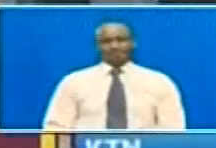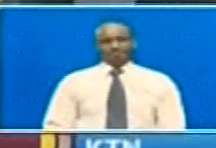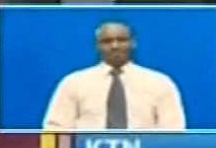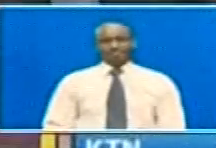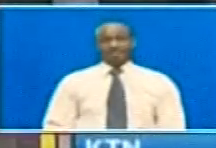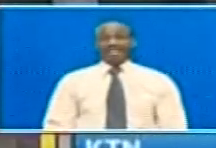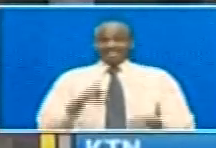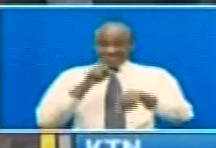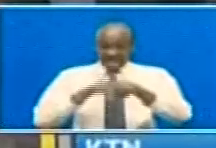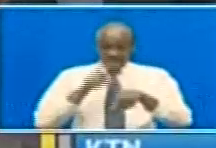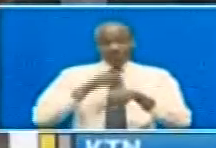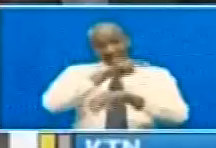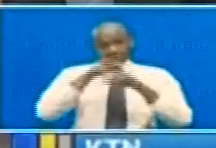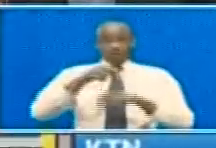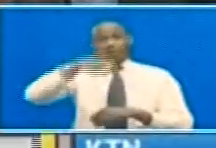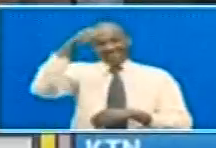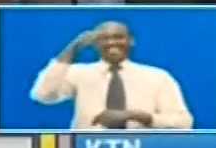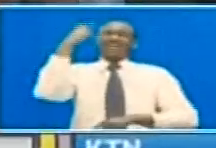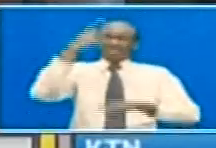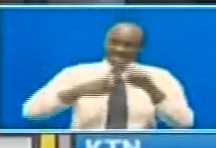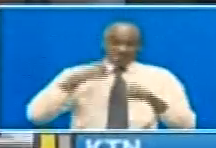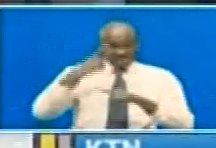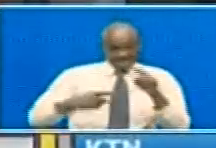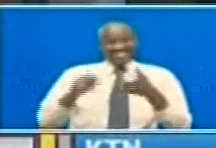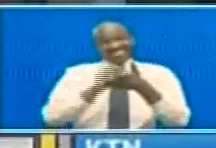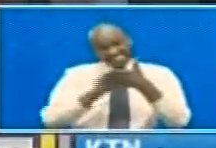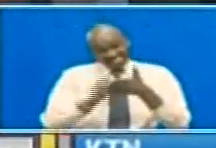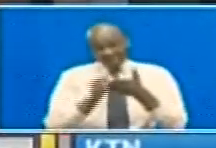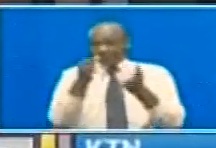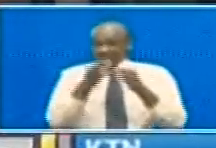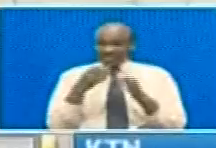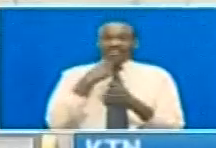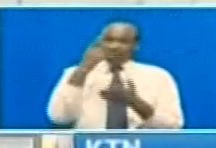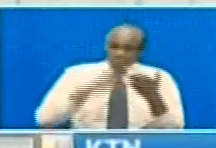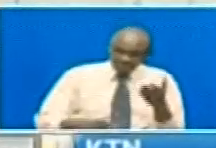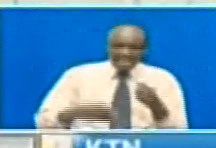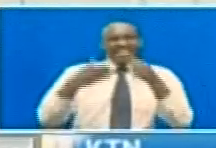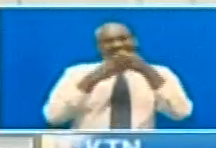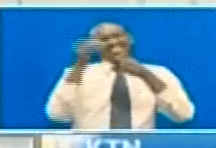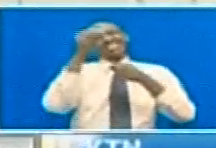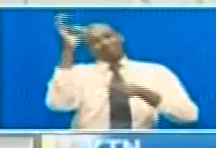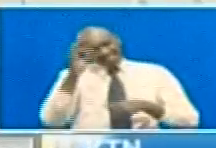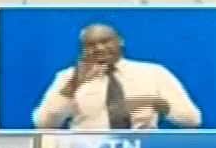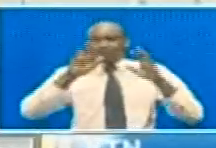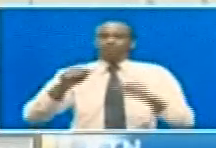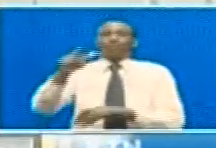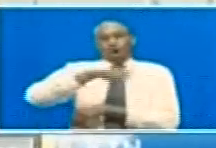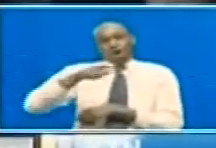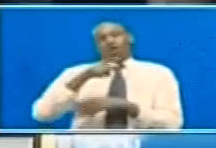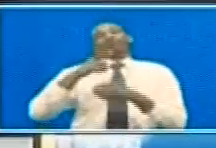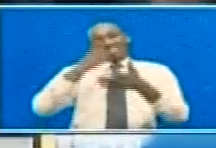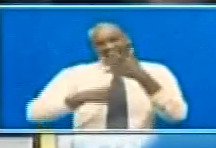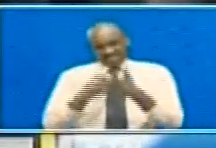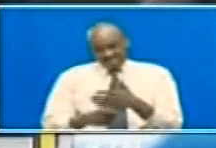During the reading of the national budget every year, the Secretary of the National Treasury always points out that 90% of the budget is funded locally, meaning